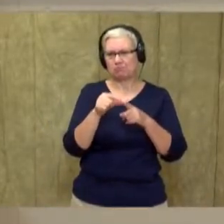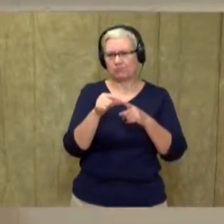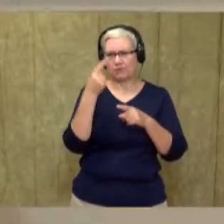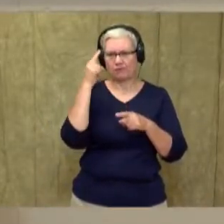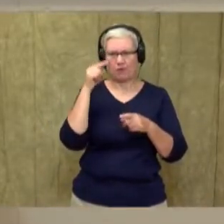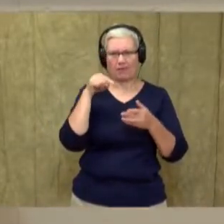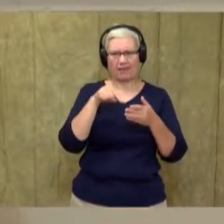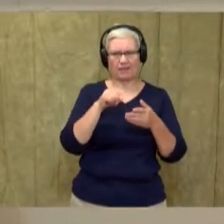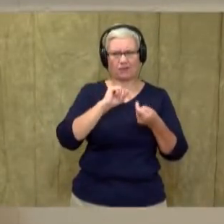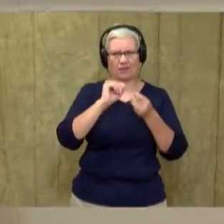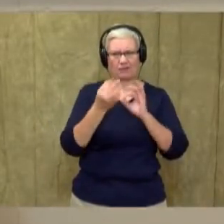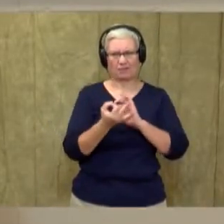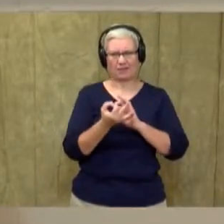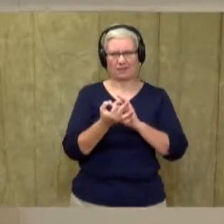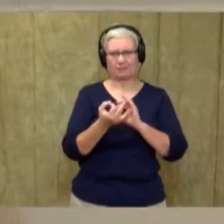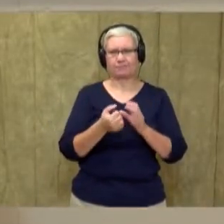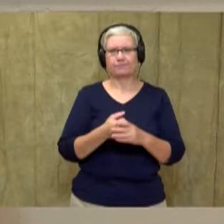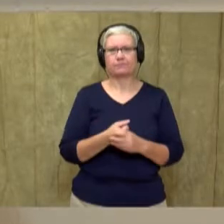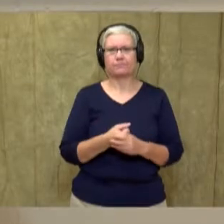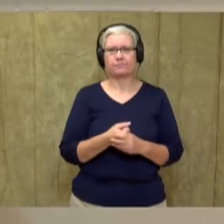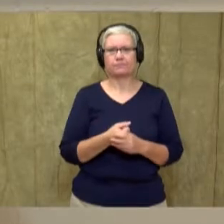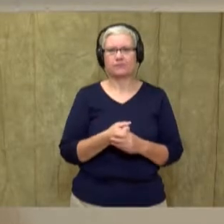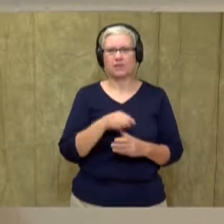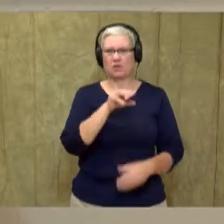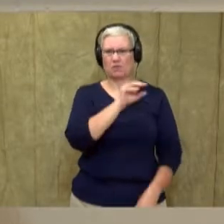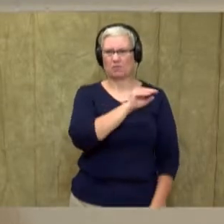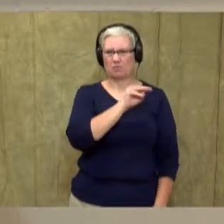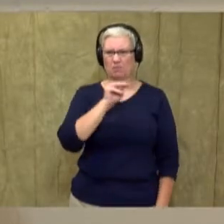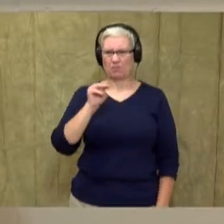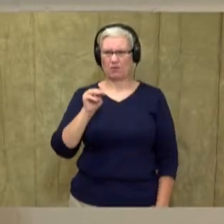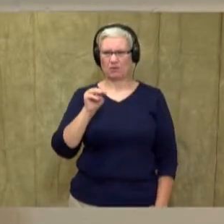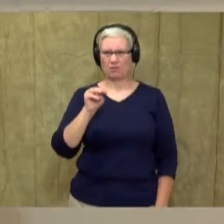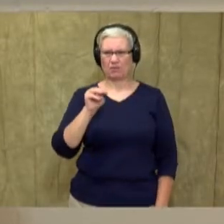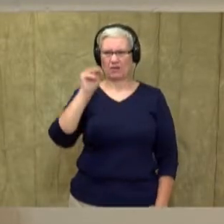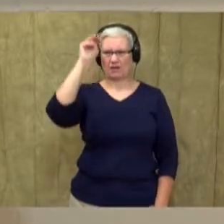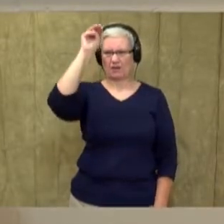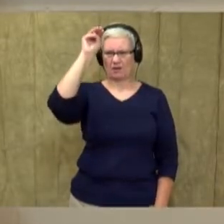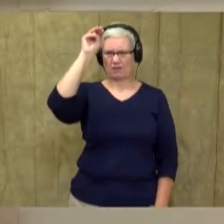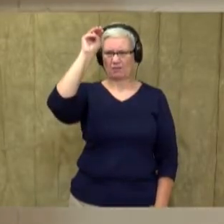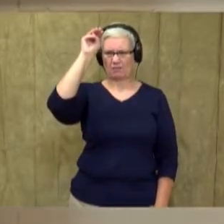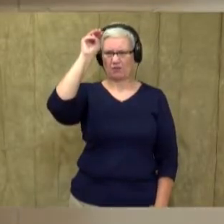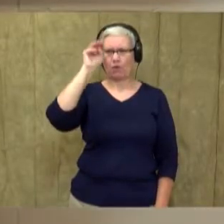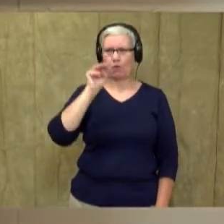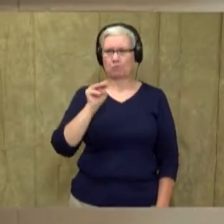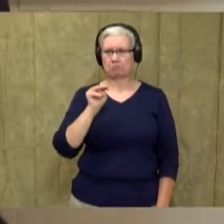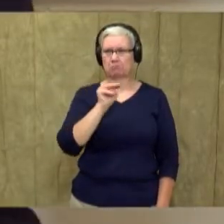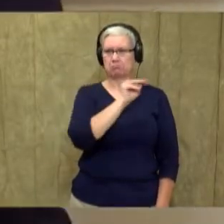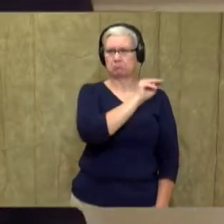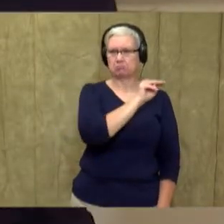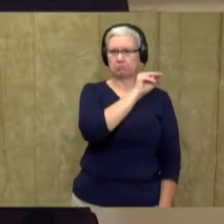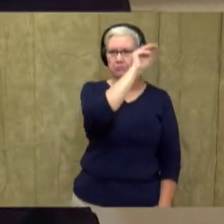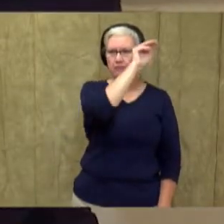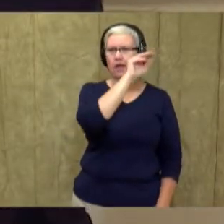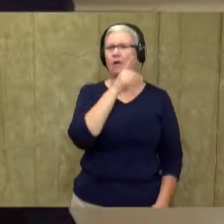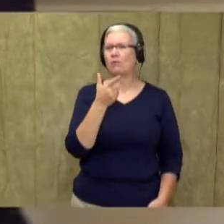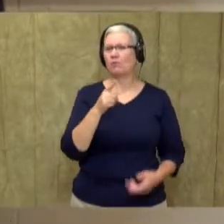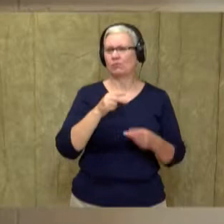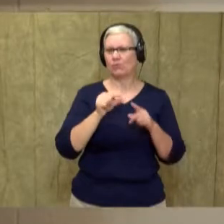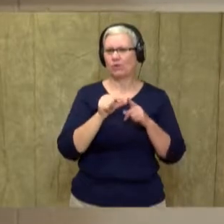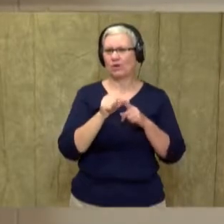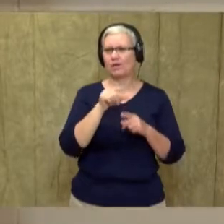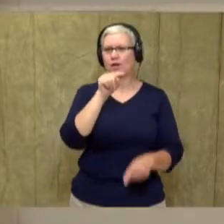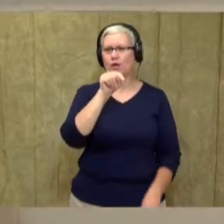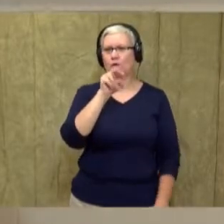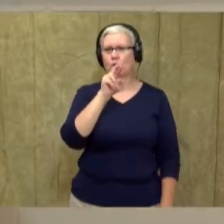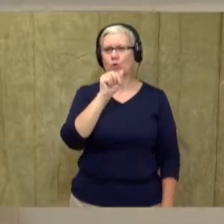we're looking to describe how something is moved right and up, left and down, those are called translations. When we're